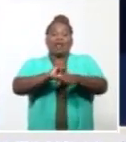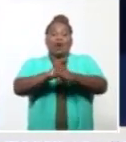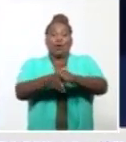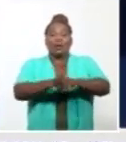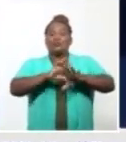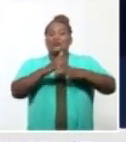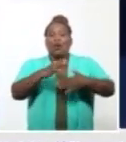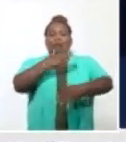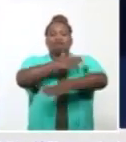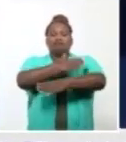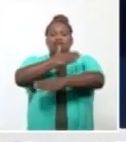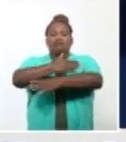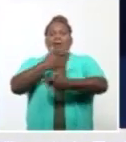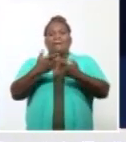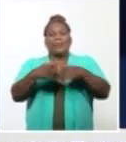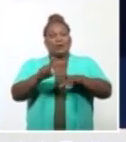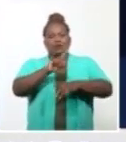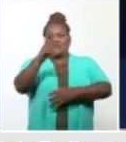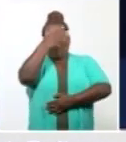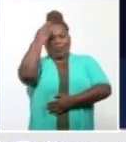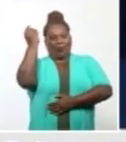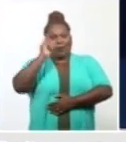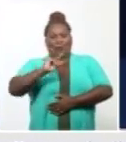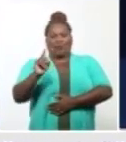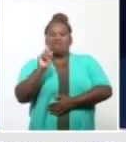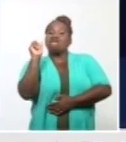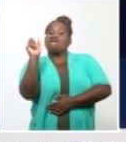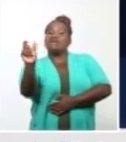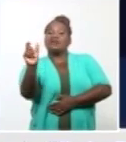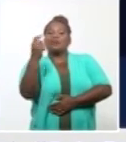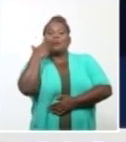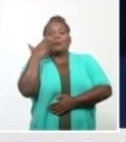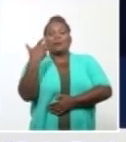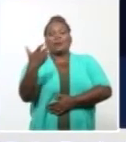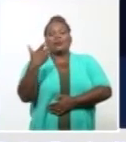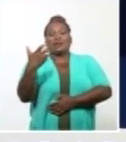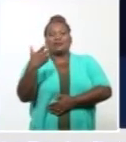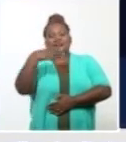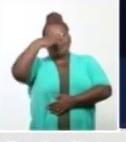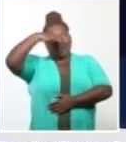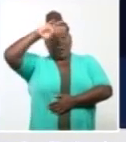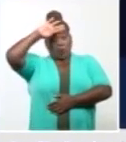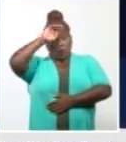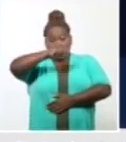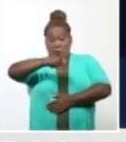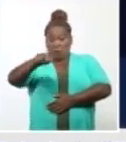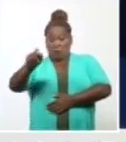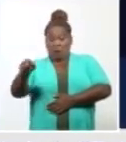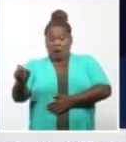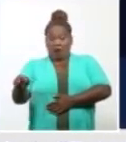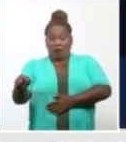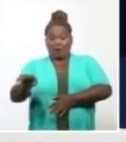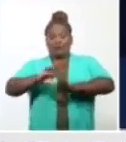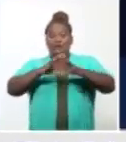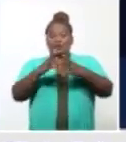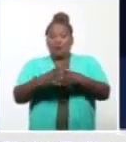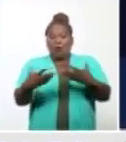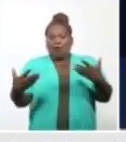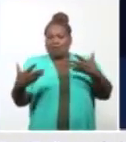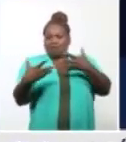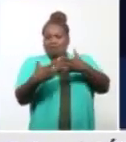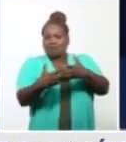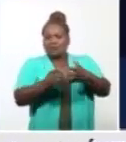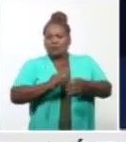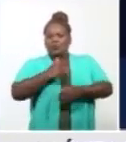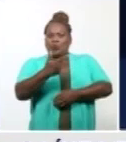in the midst of the pandemic and with all its limitations. But such an important day cannot be missed